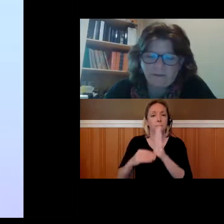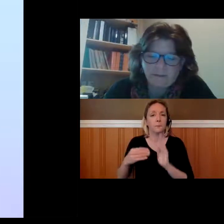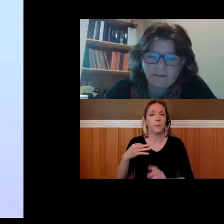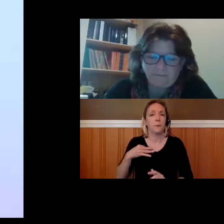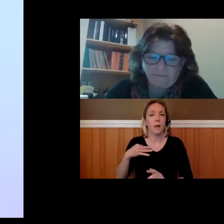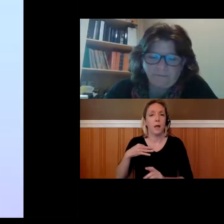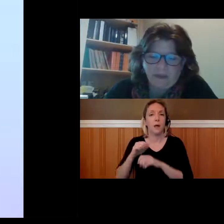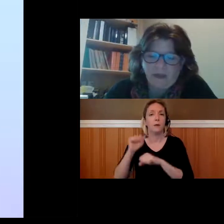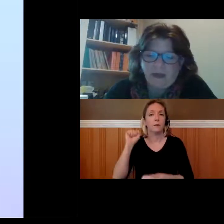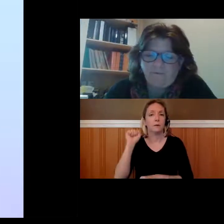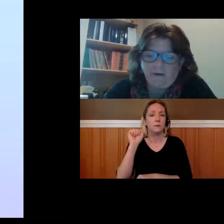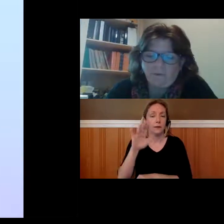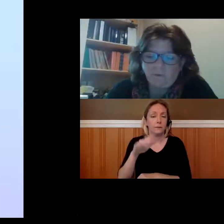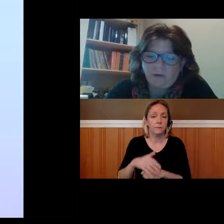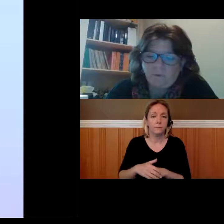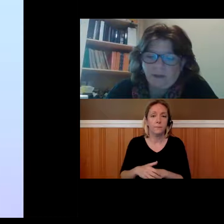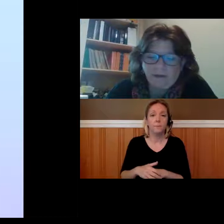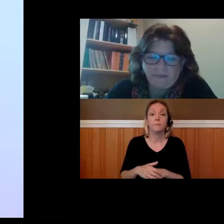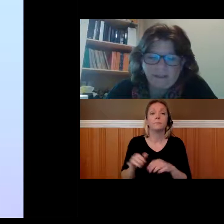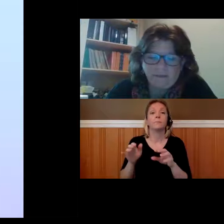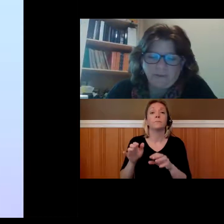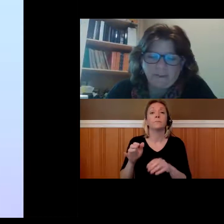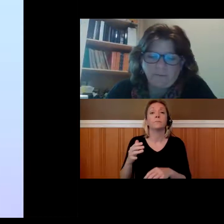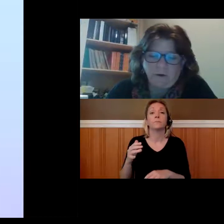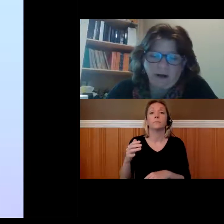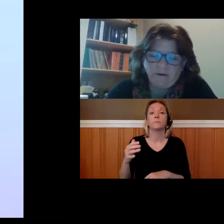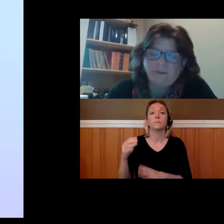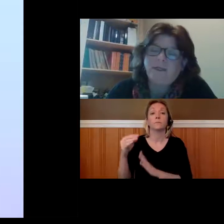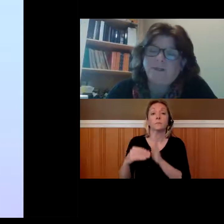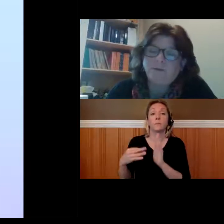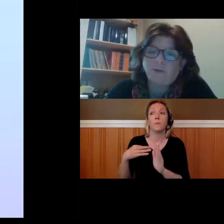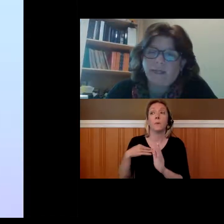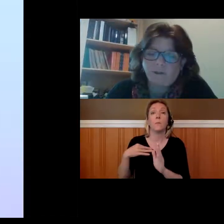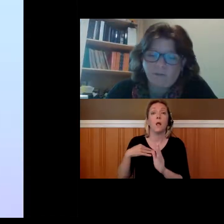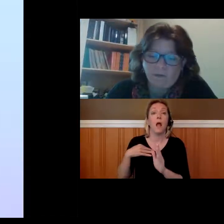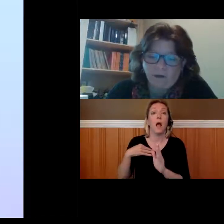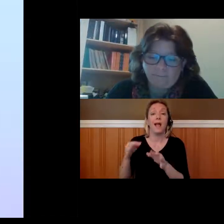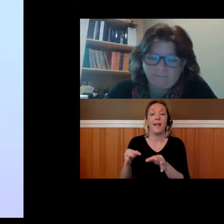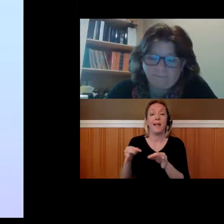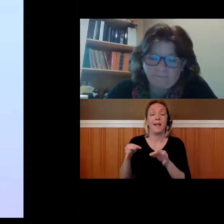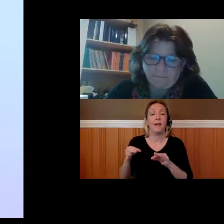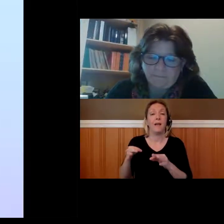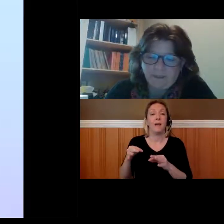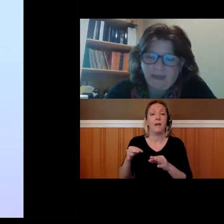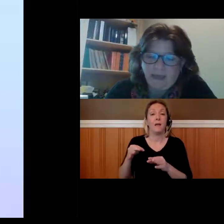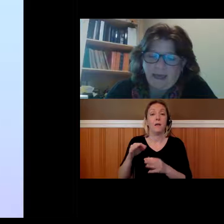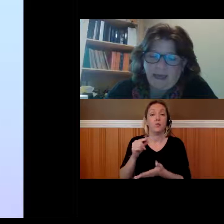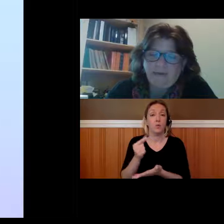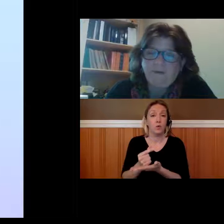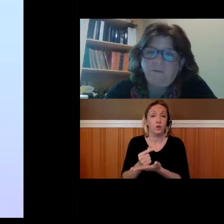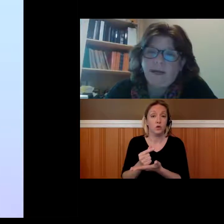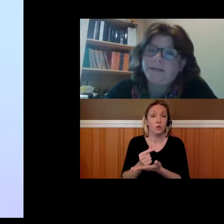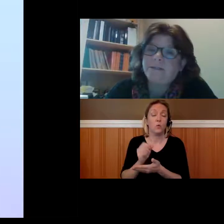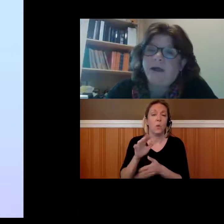services. A family would want to apply for these services prior to leaving school at age 21. If they